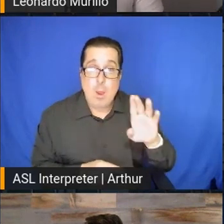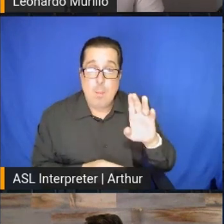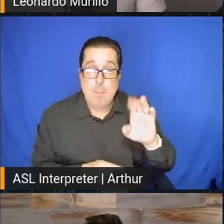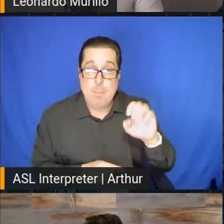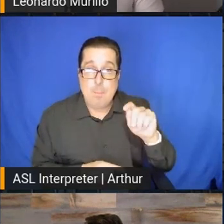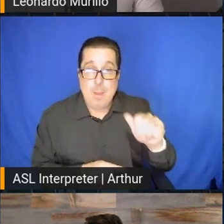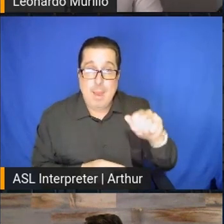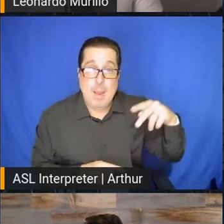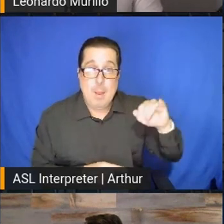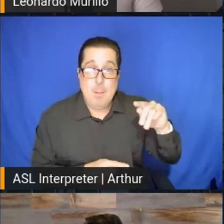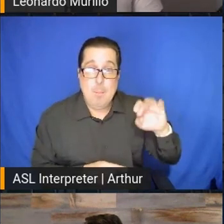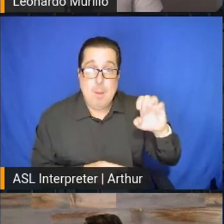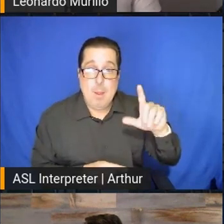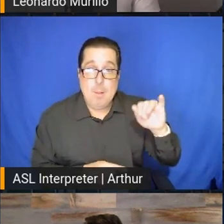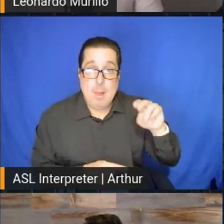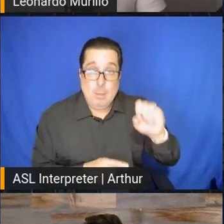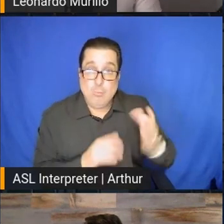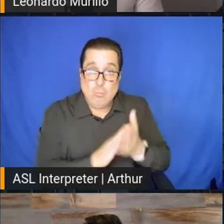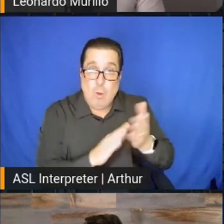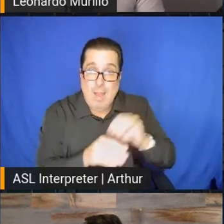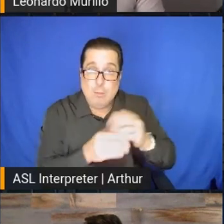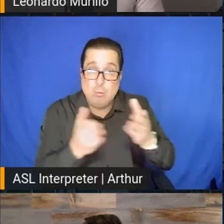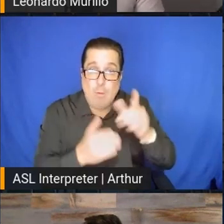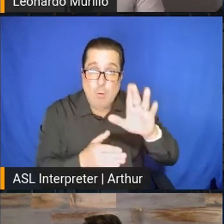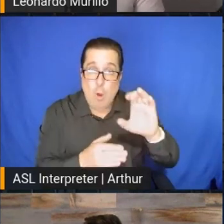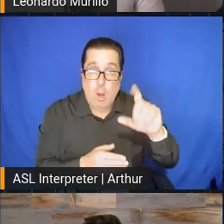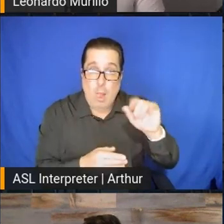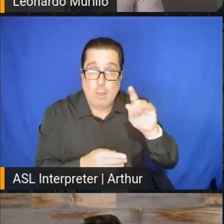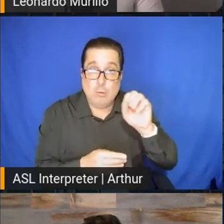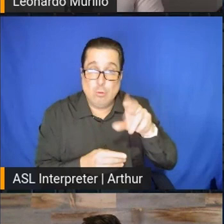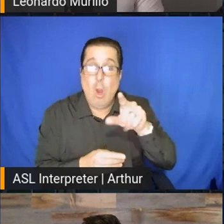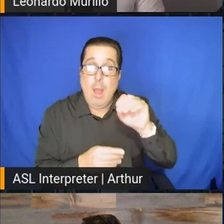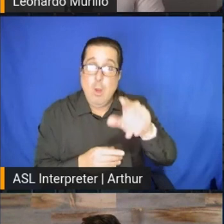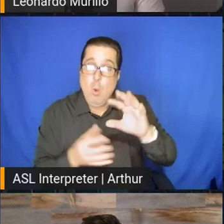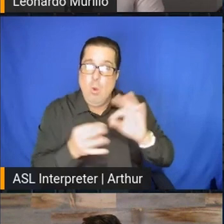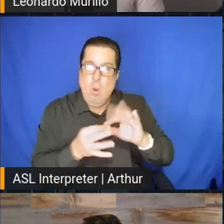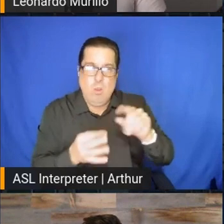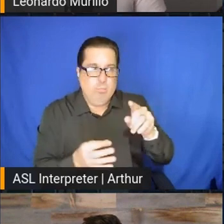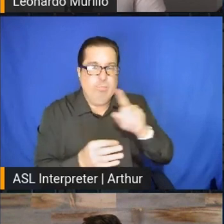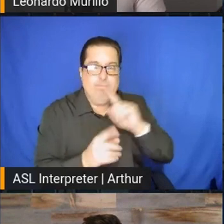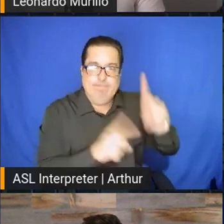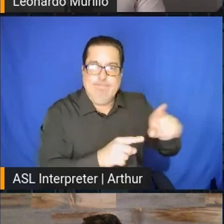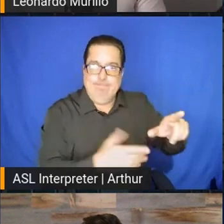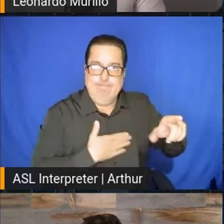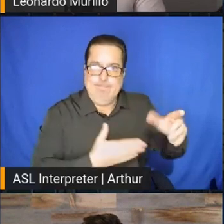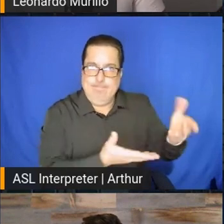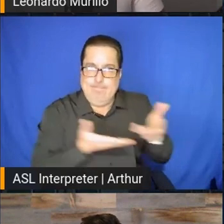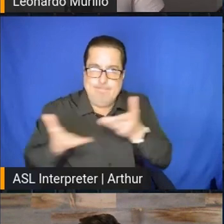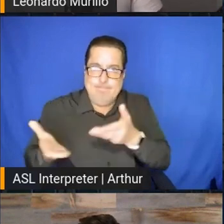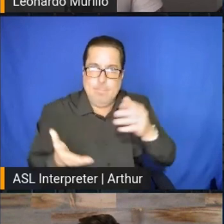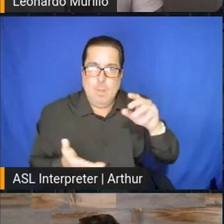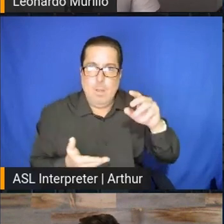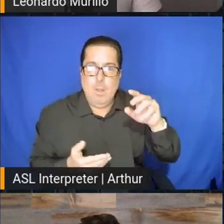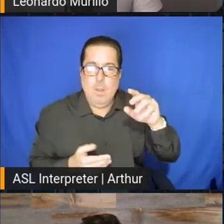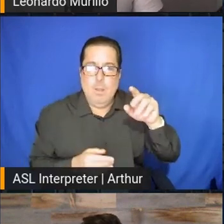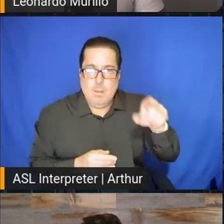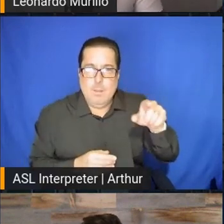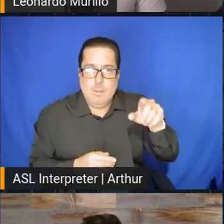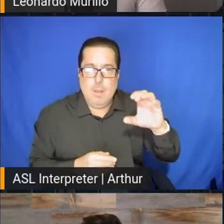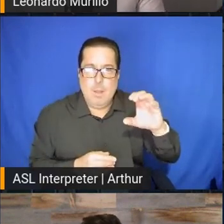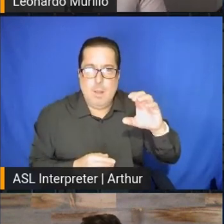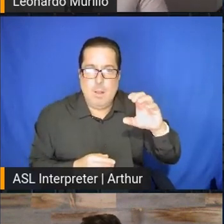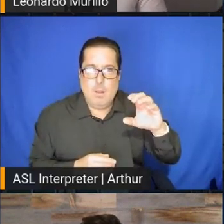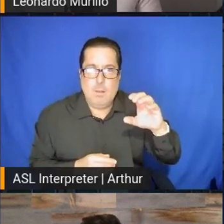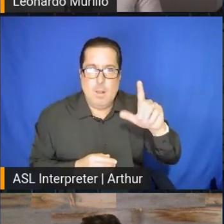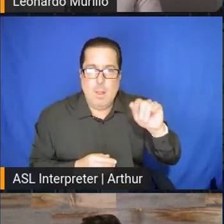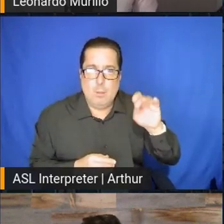as services in your cluster and you're declaring those workloads and deploying those workloads using GitOps, then